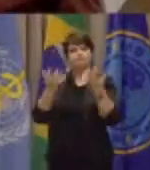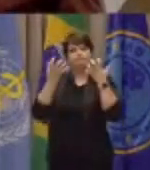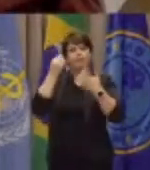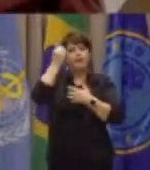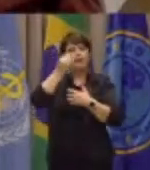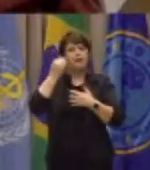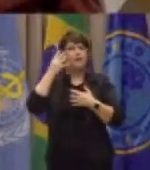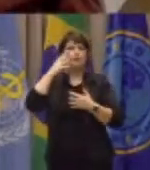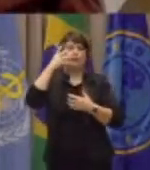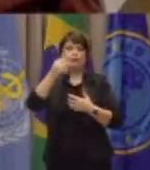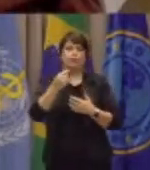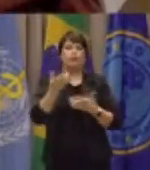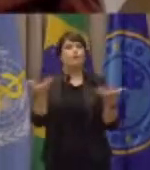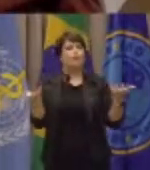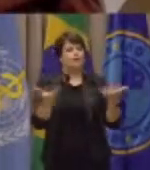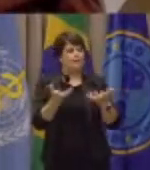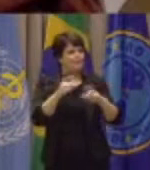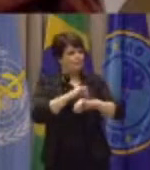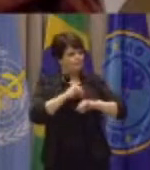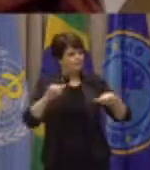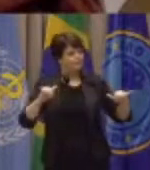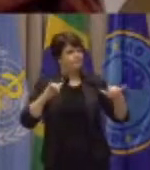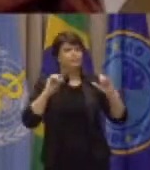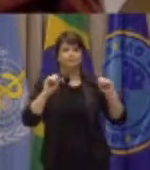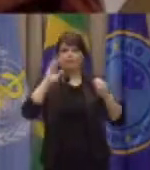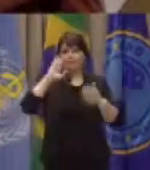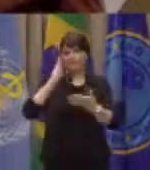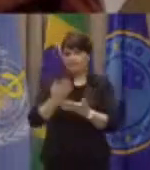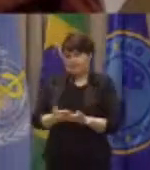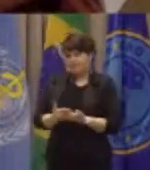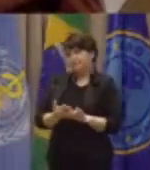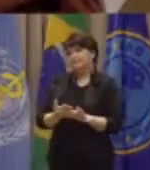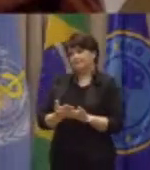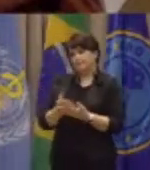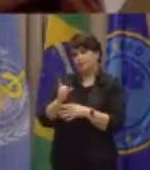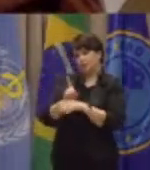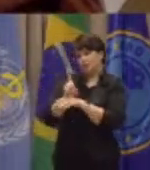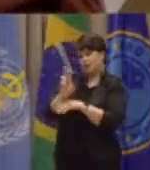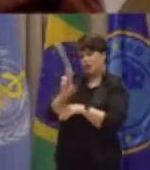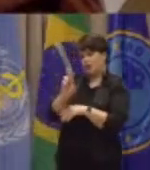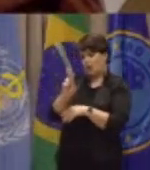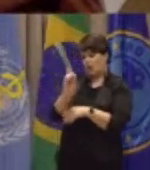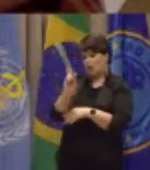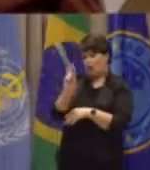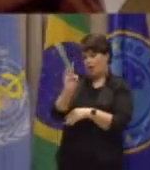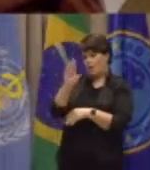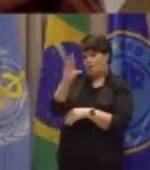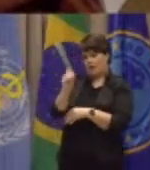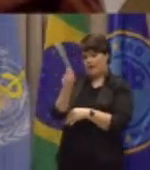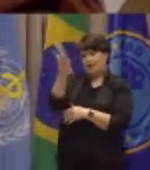and the experience. And I would like to thank Dr. Roberto